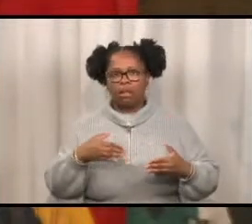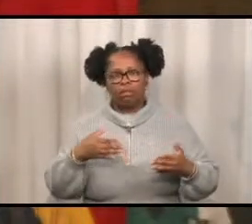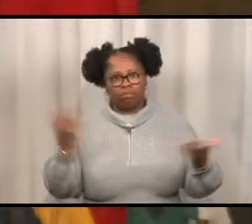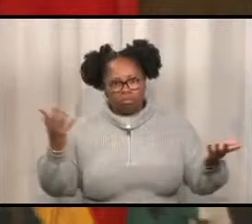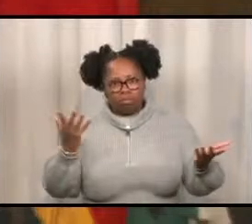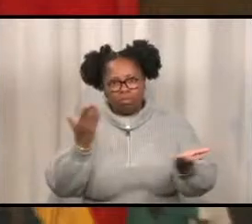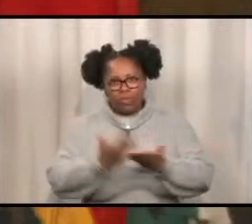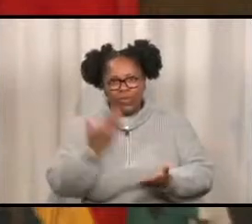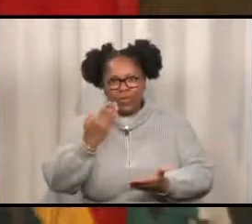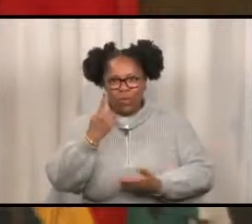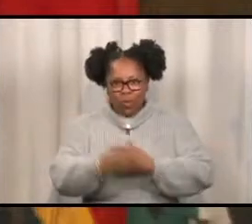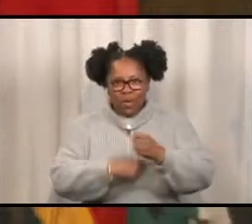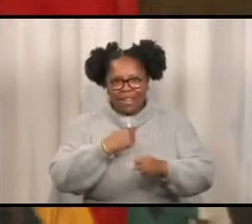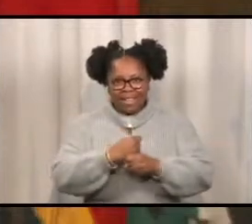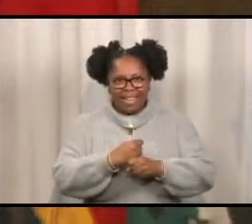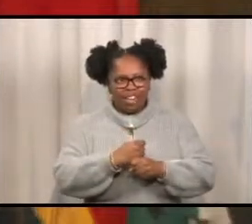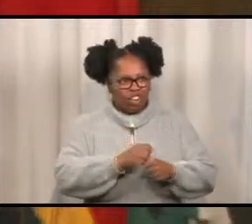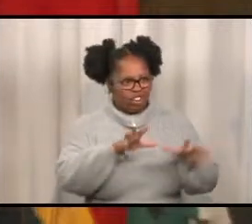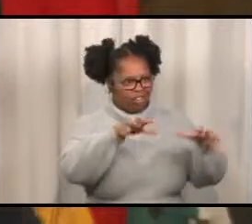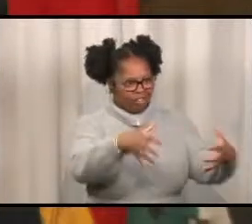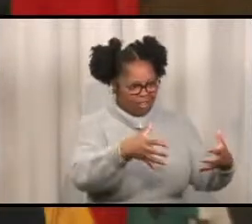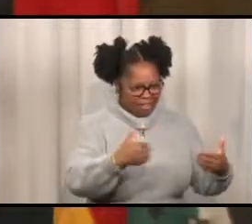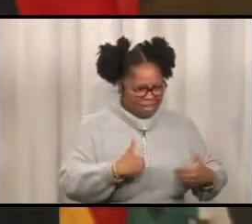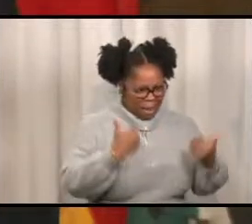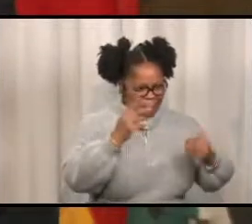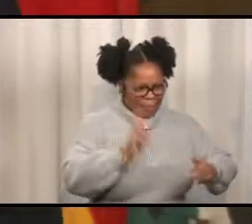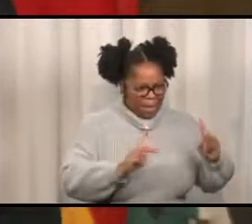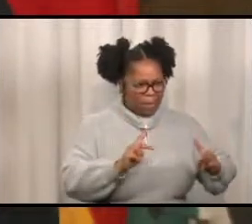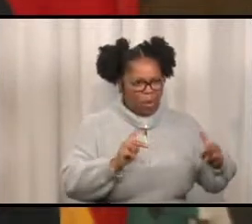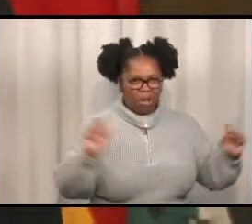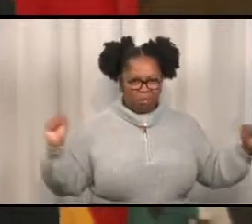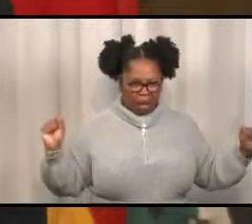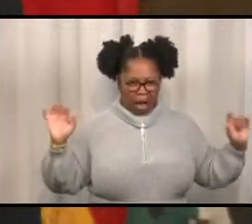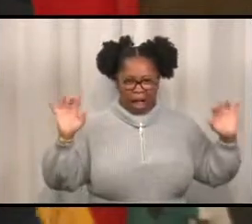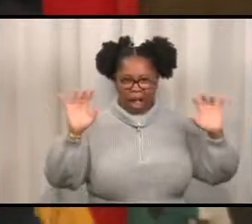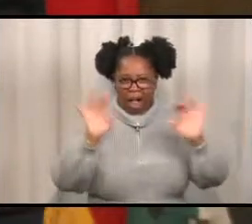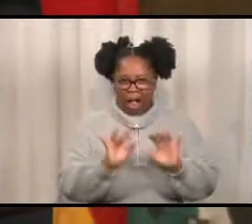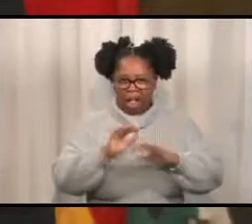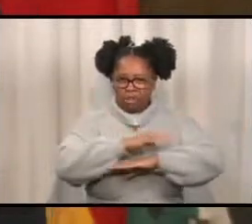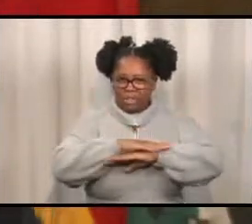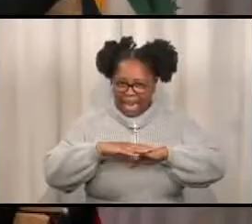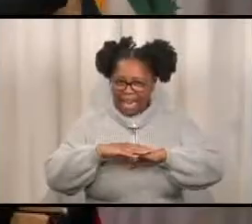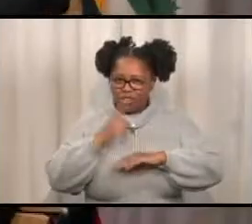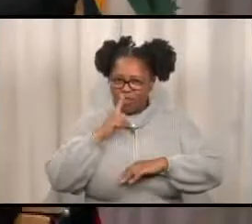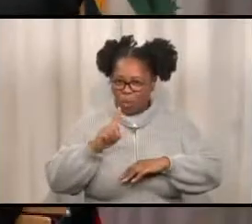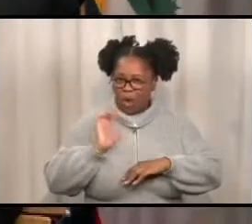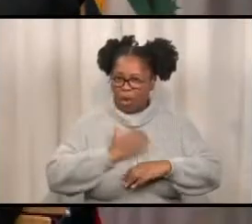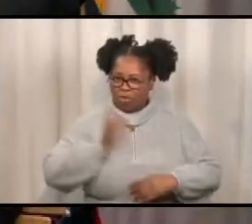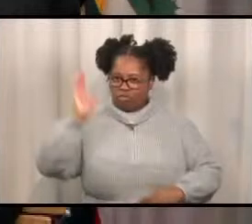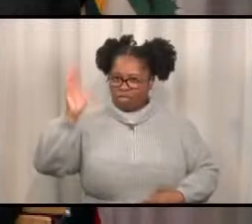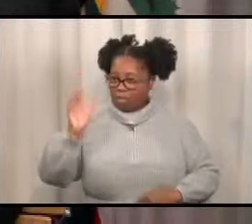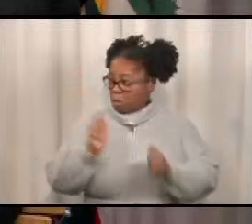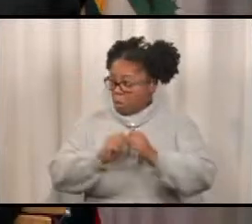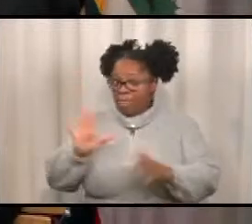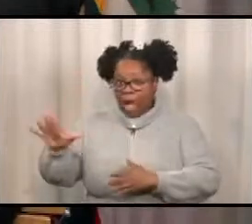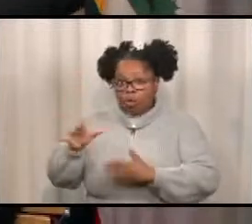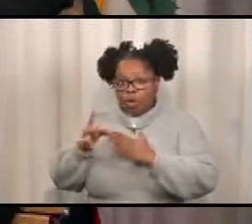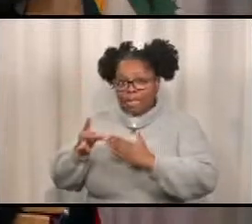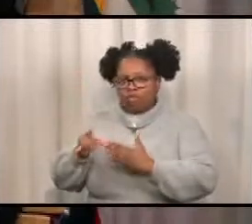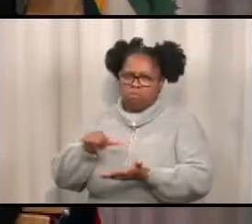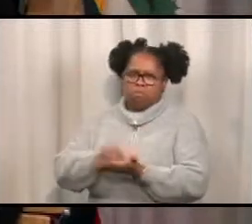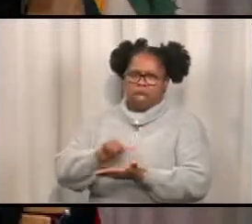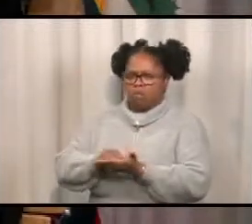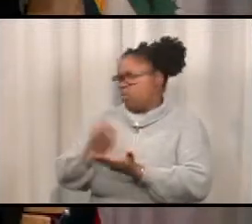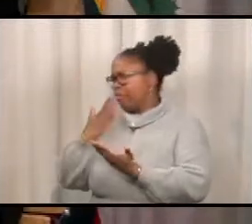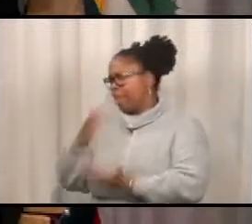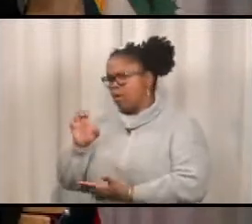walked out those students, those young people on the stage at the State of the City. So that wouldn't have been done without your incredible leadership. So thank you,